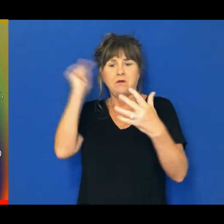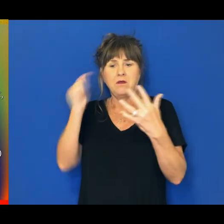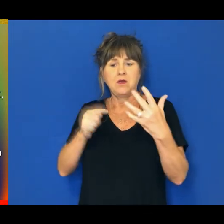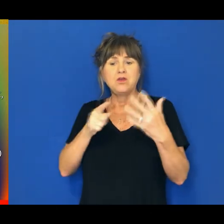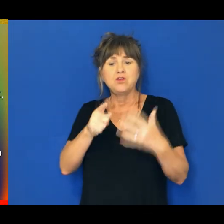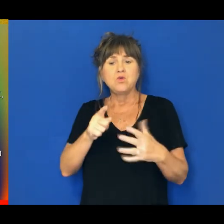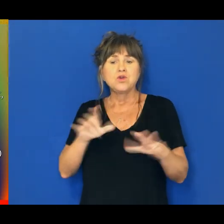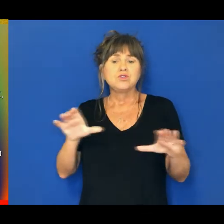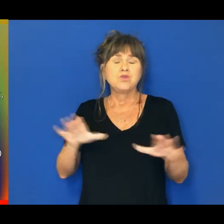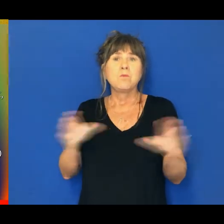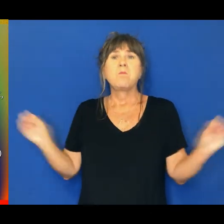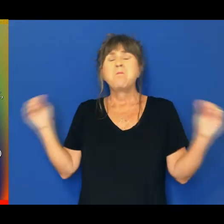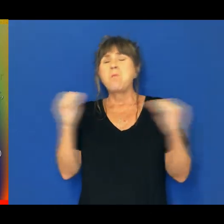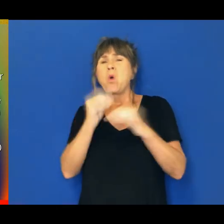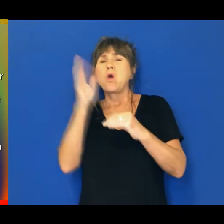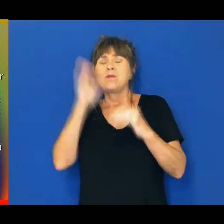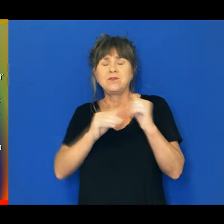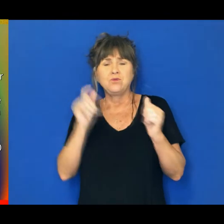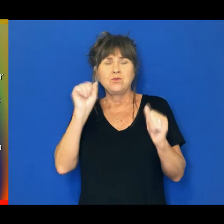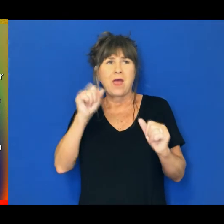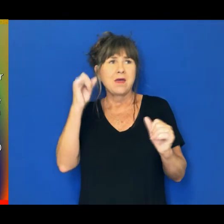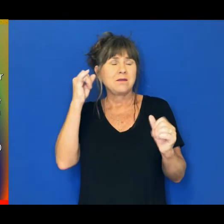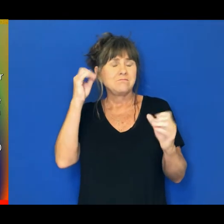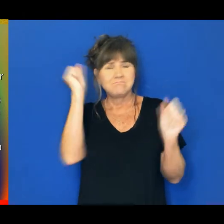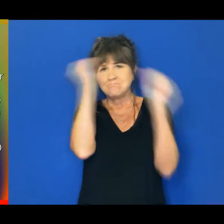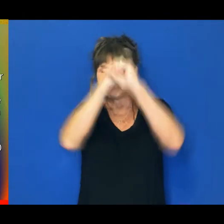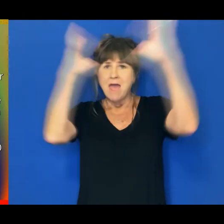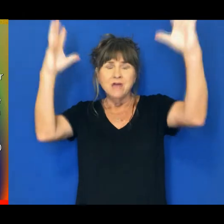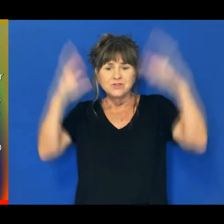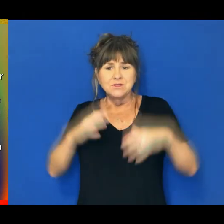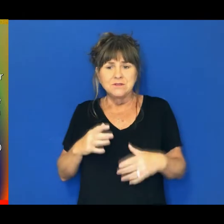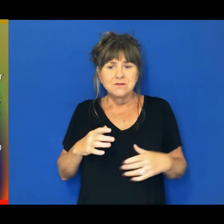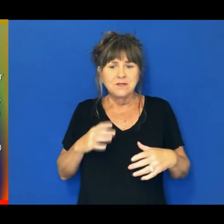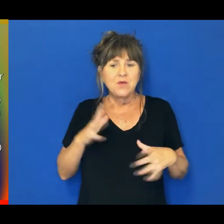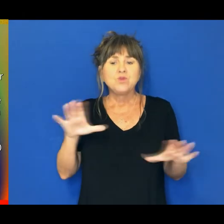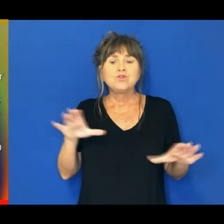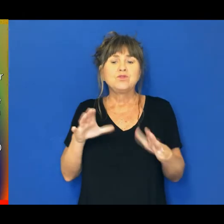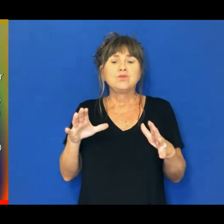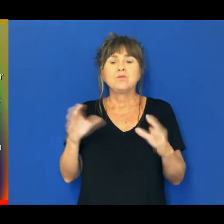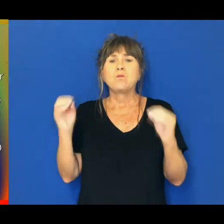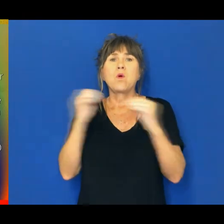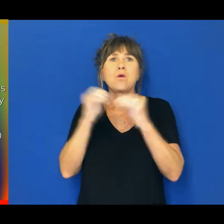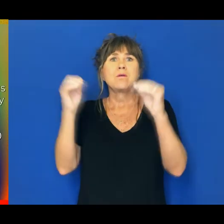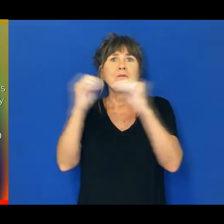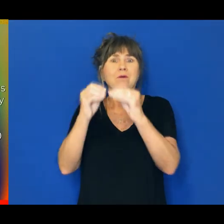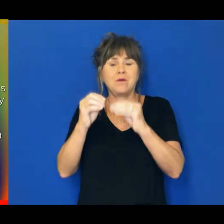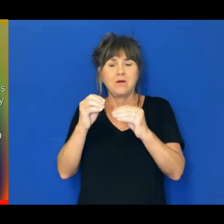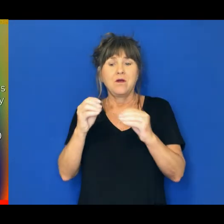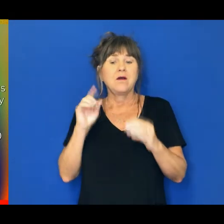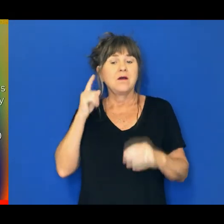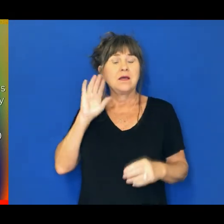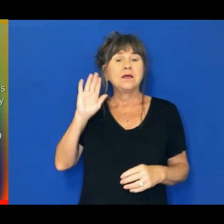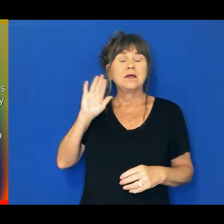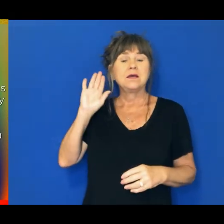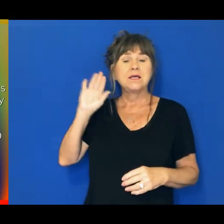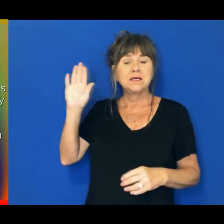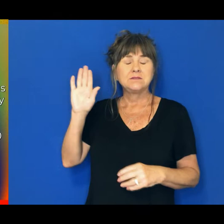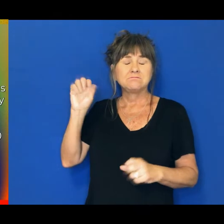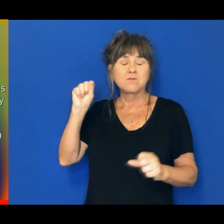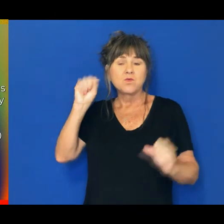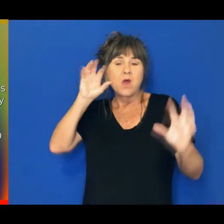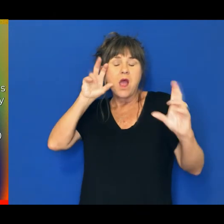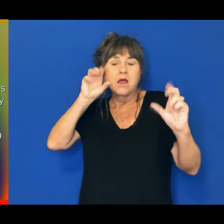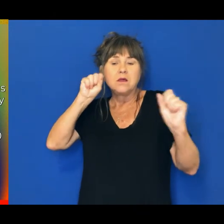most unbelievable dream, and exceed your wildest imagination. He'll outdo them all. For his